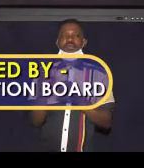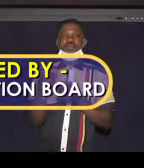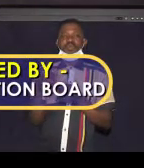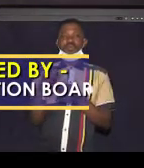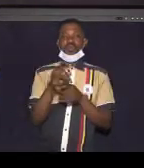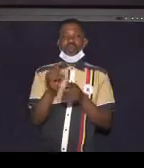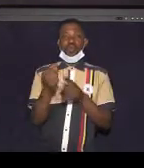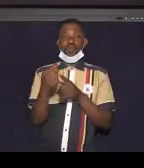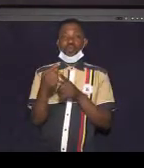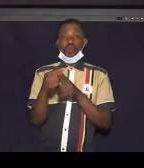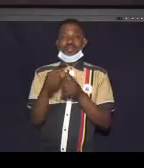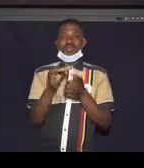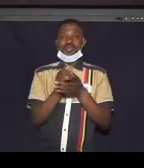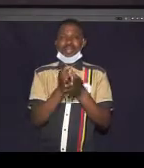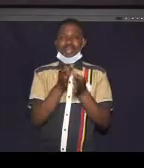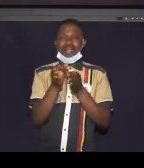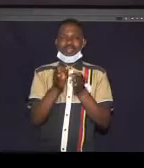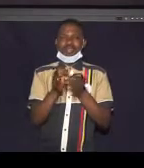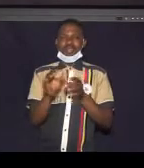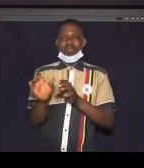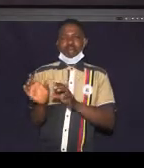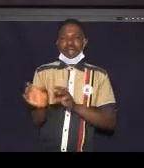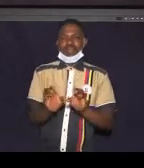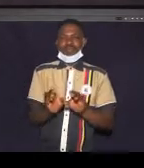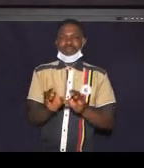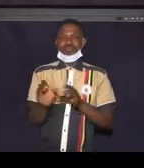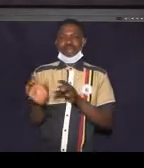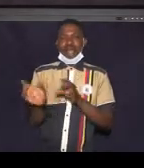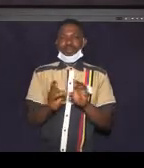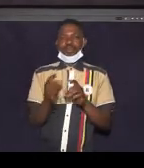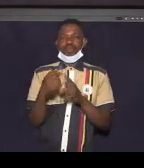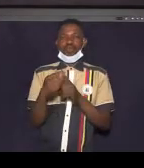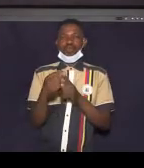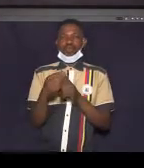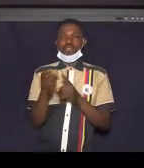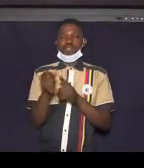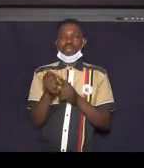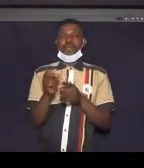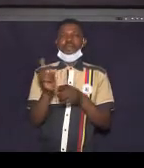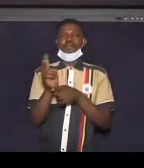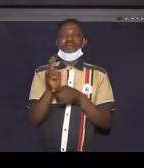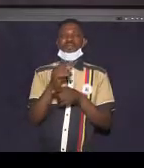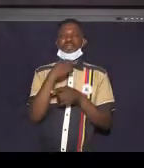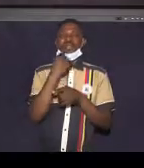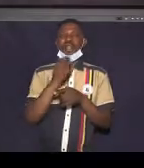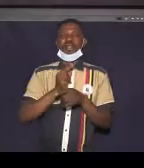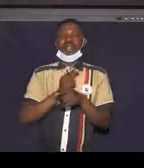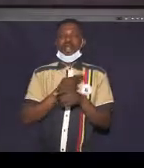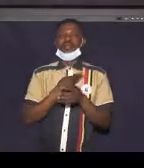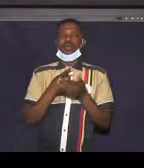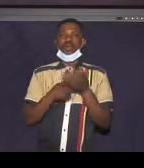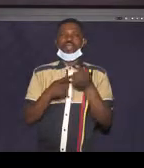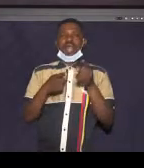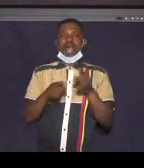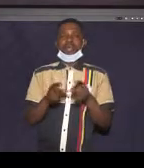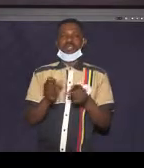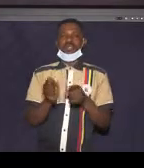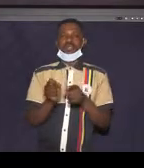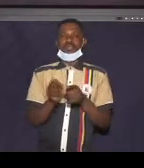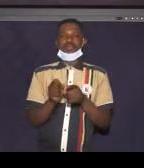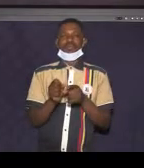that expresses action. Action words. Verbs tell us what